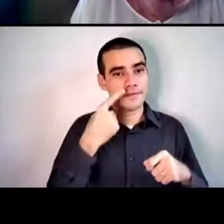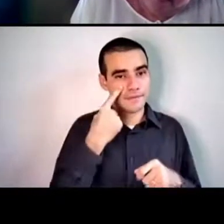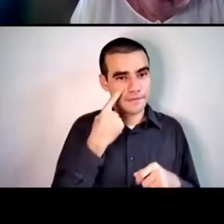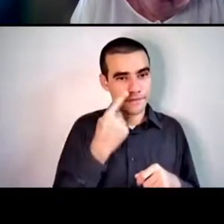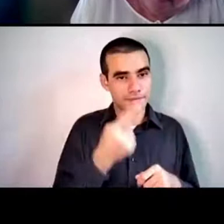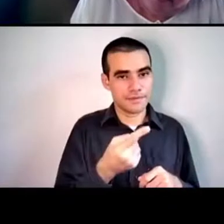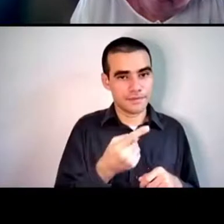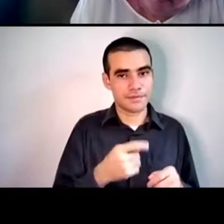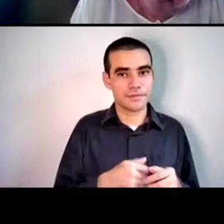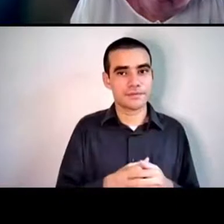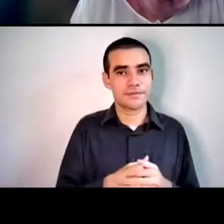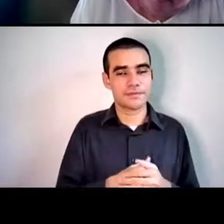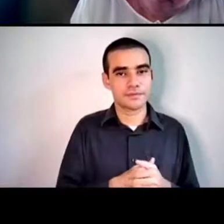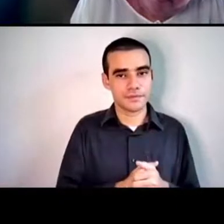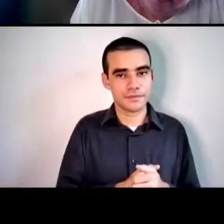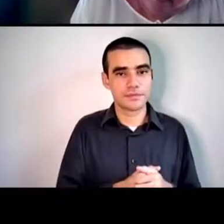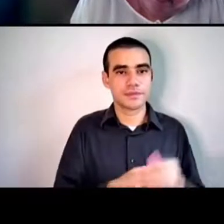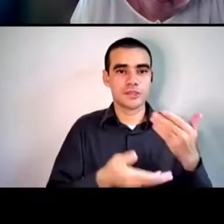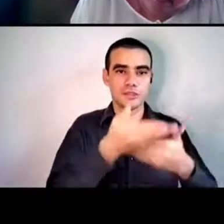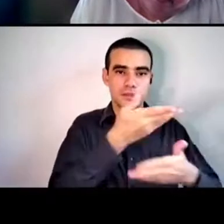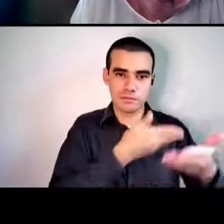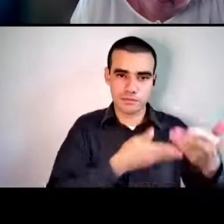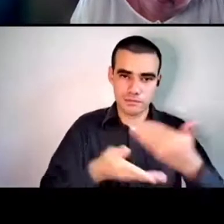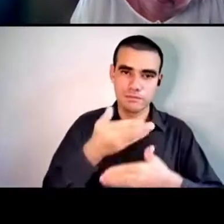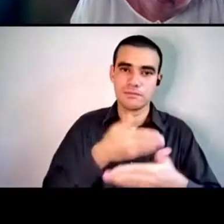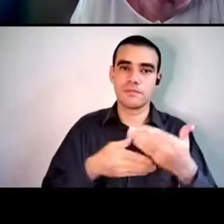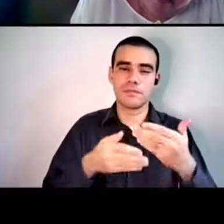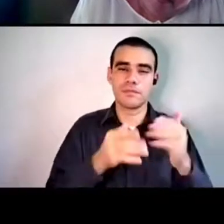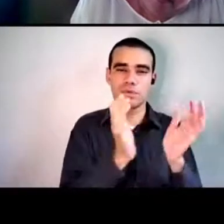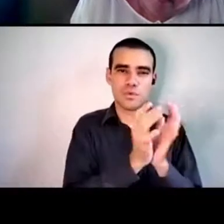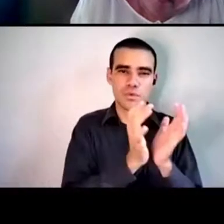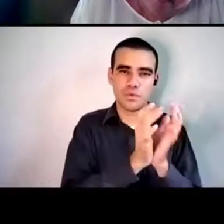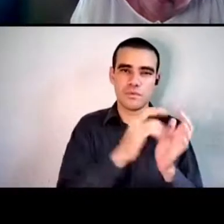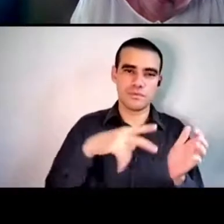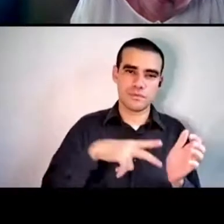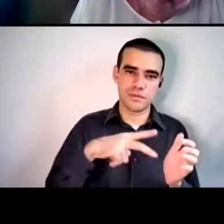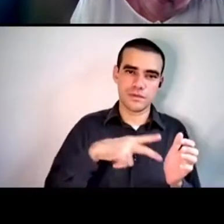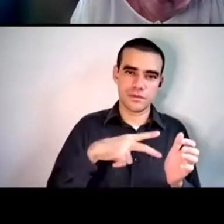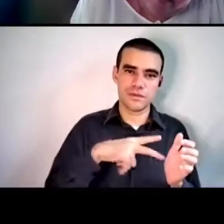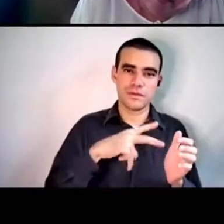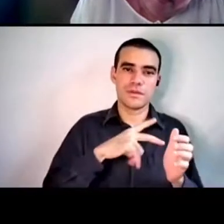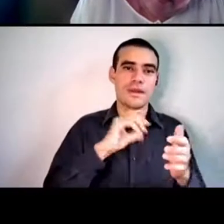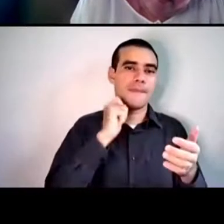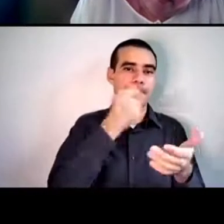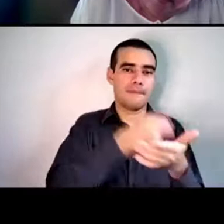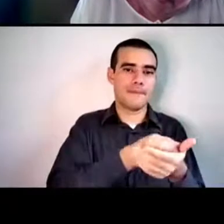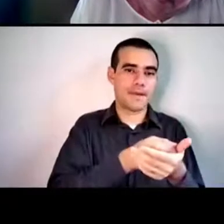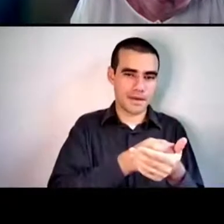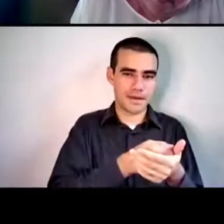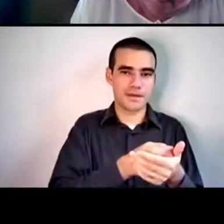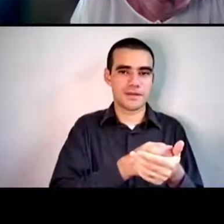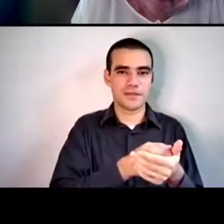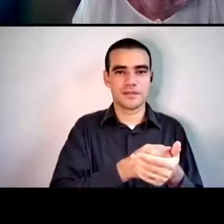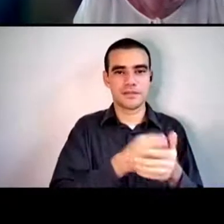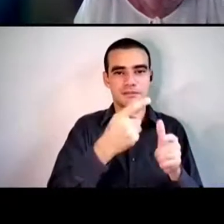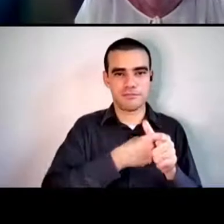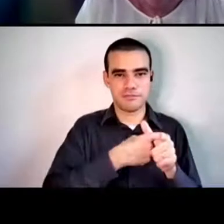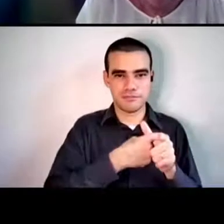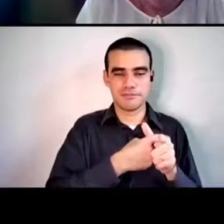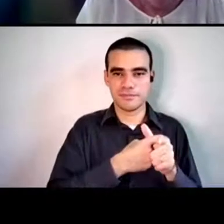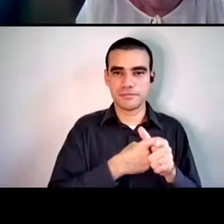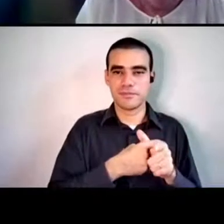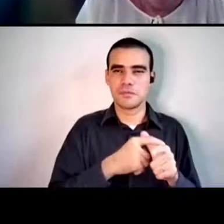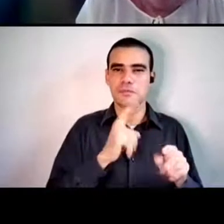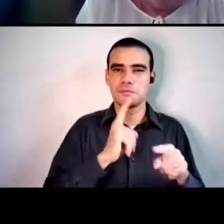attract in some way and to involve in some way the private sector for them to pay some of the